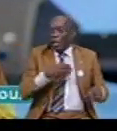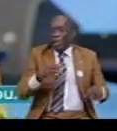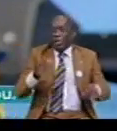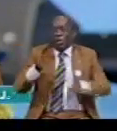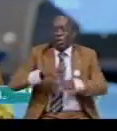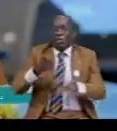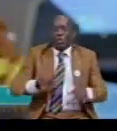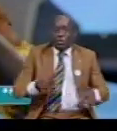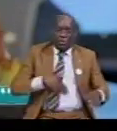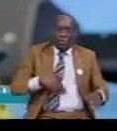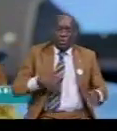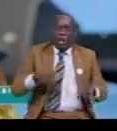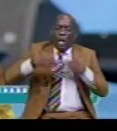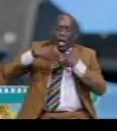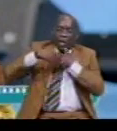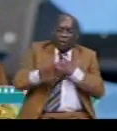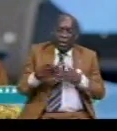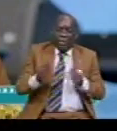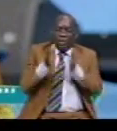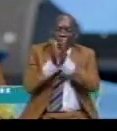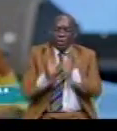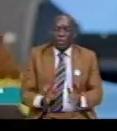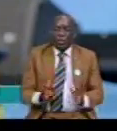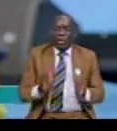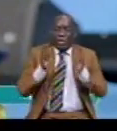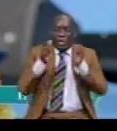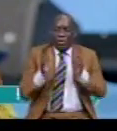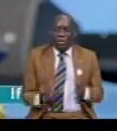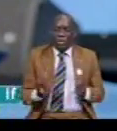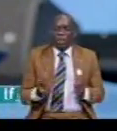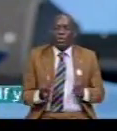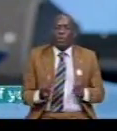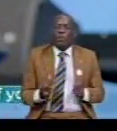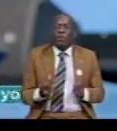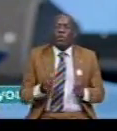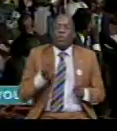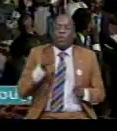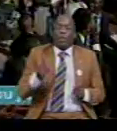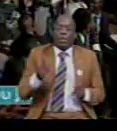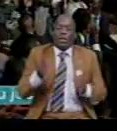bayi instantly ni mo gba iwosan.